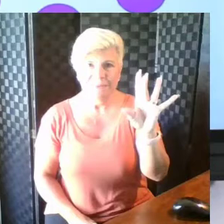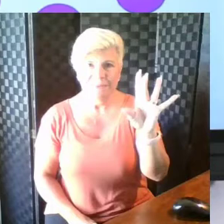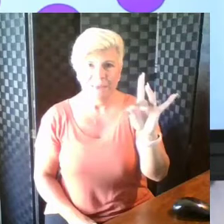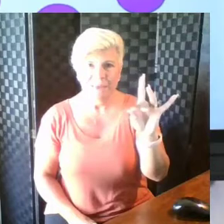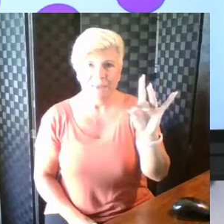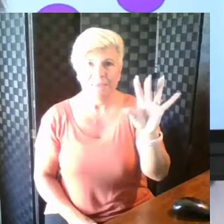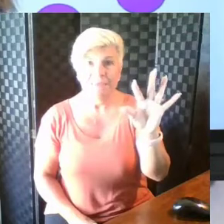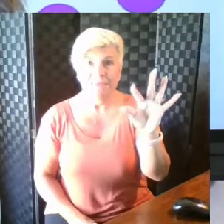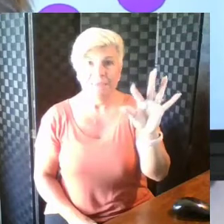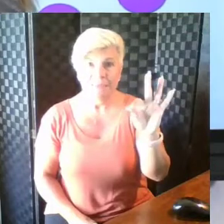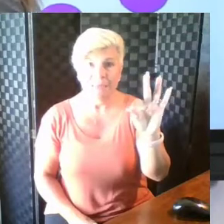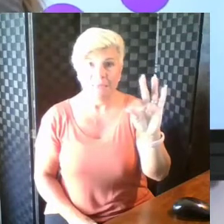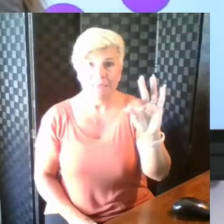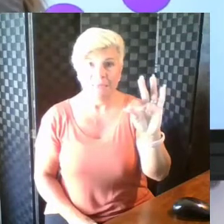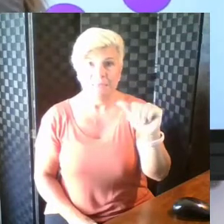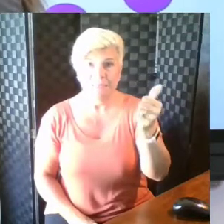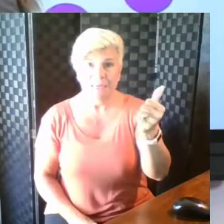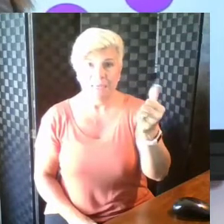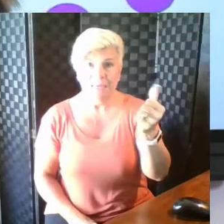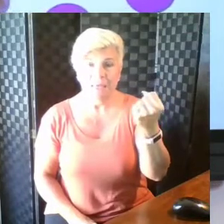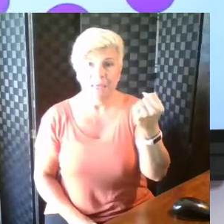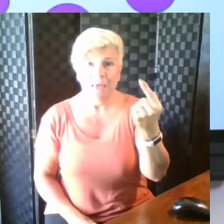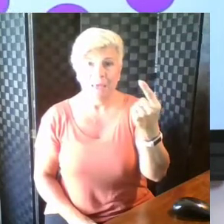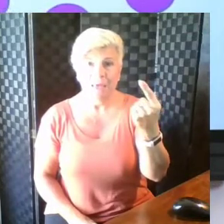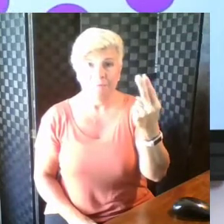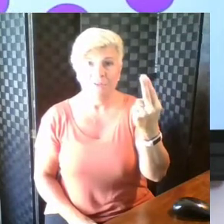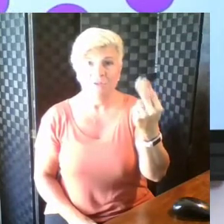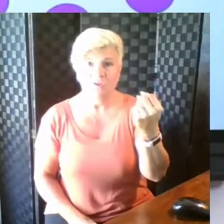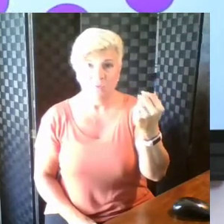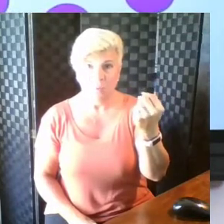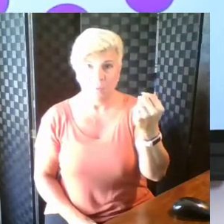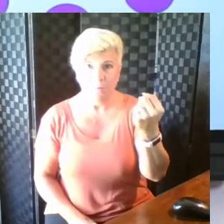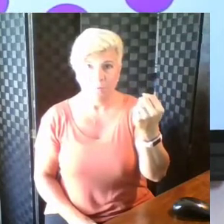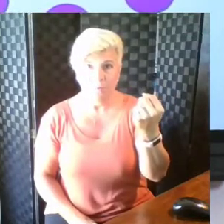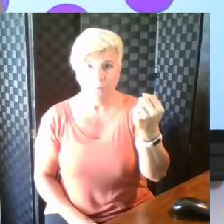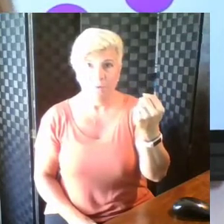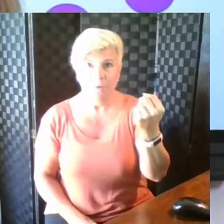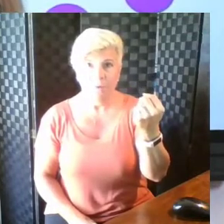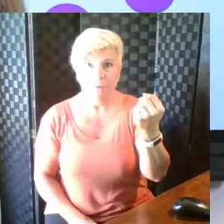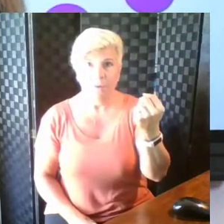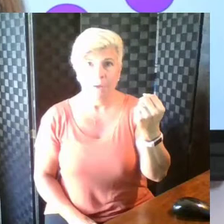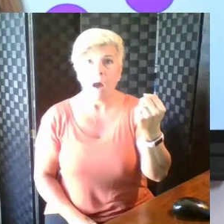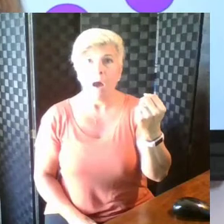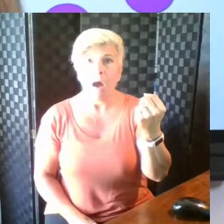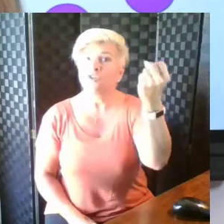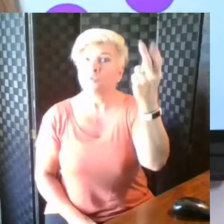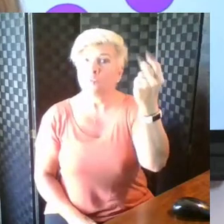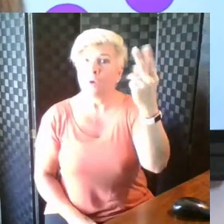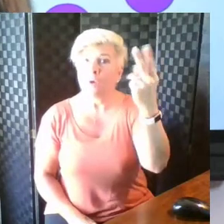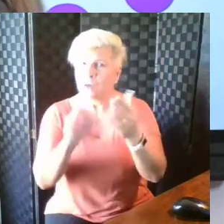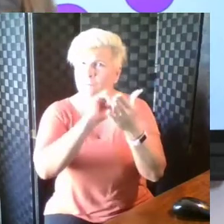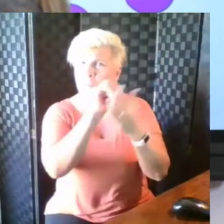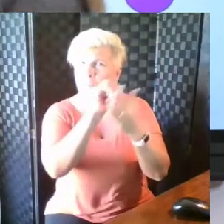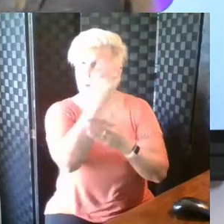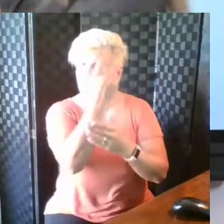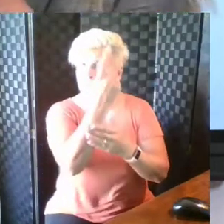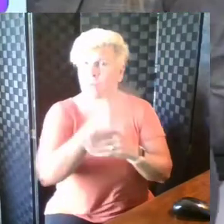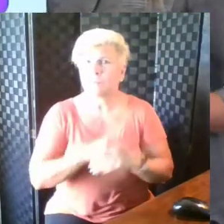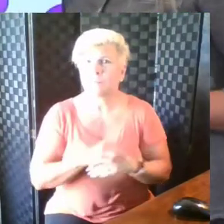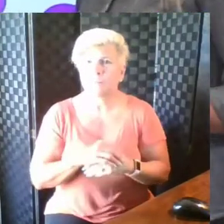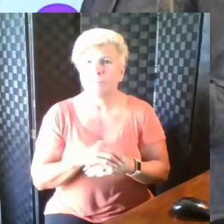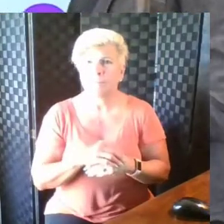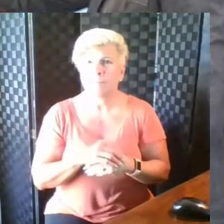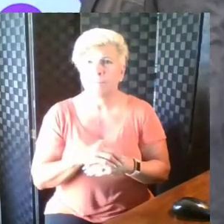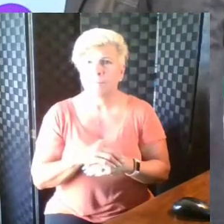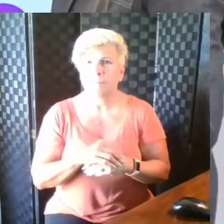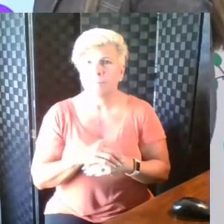7, 8, 9, 10, 11, 12. I'm going to pop that number right here for a moment. And then let's